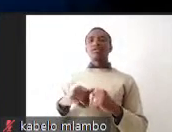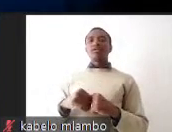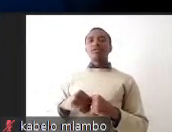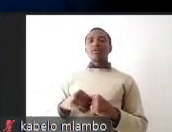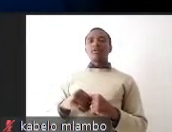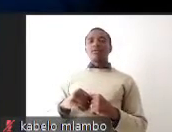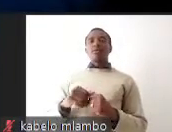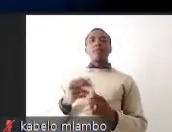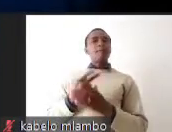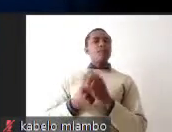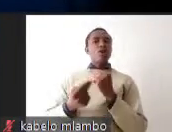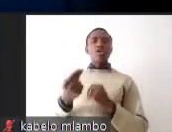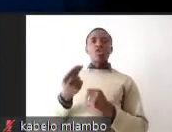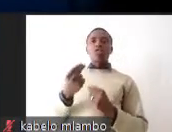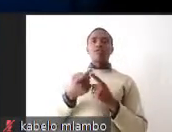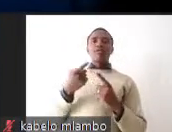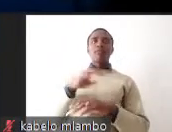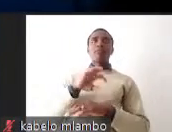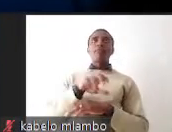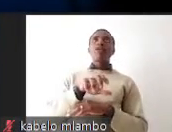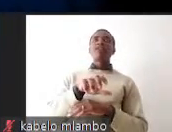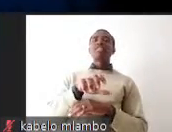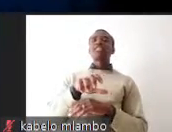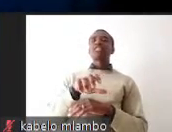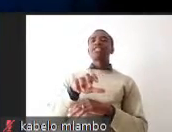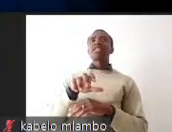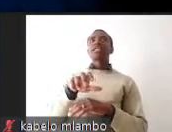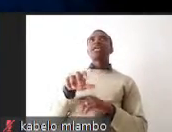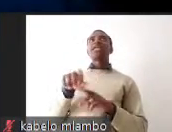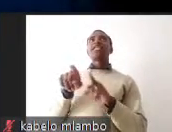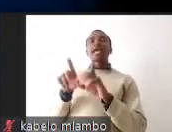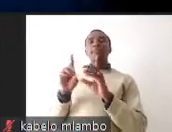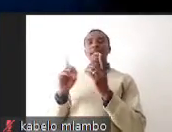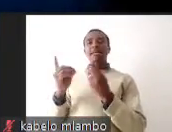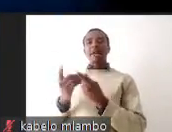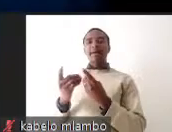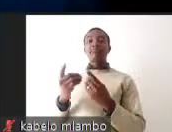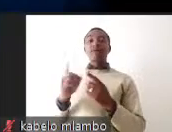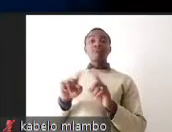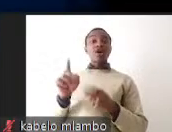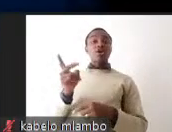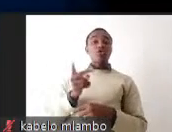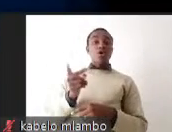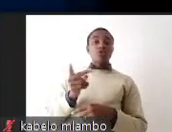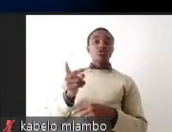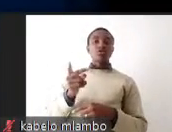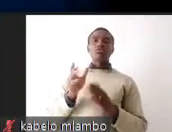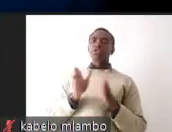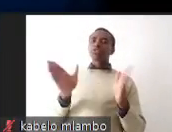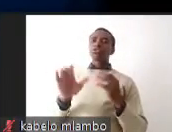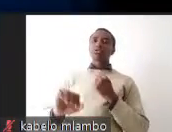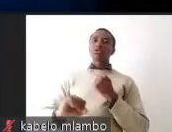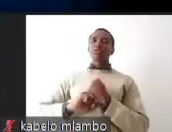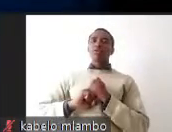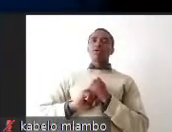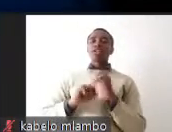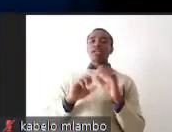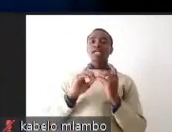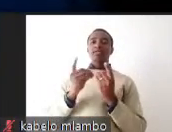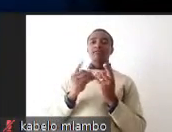both from the province and from the department, but also the general support from the